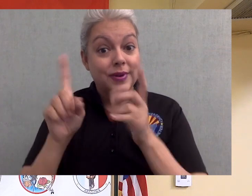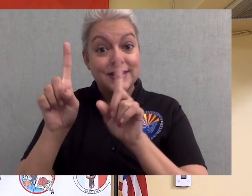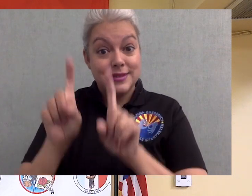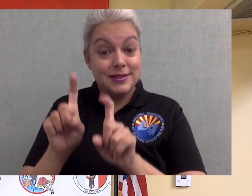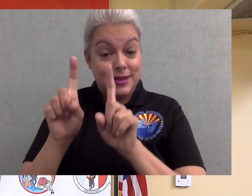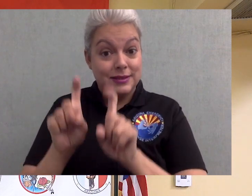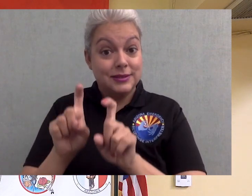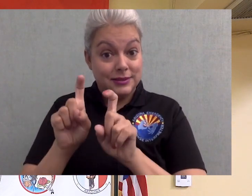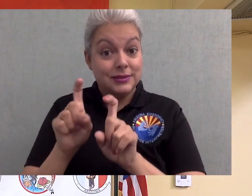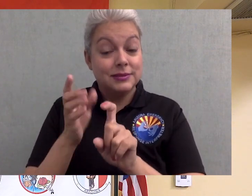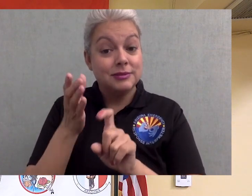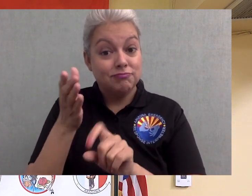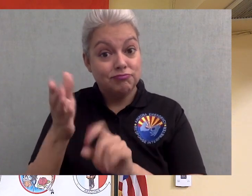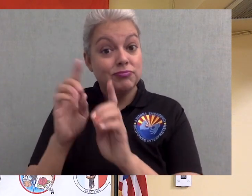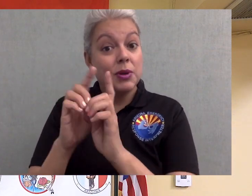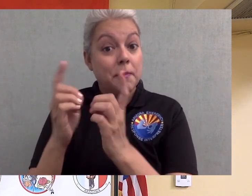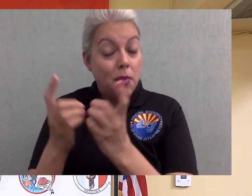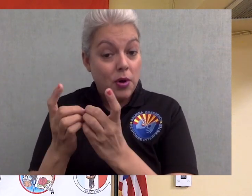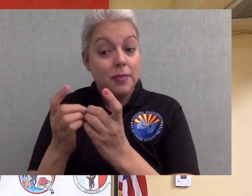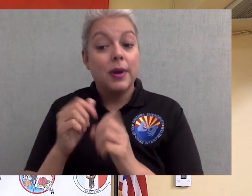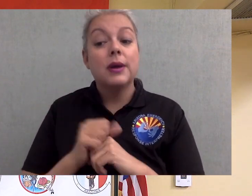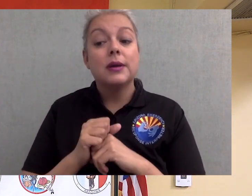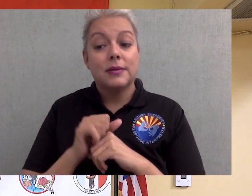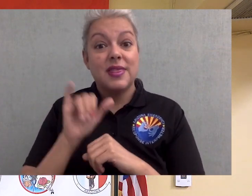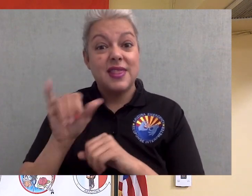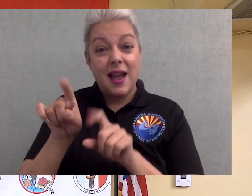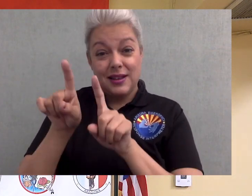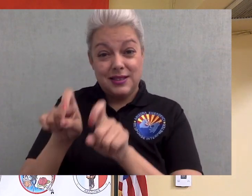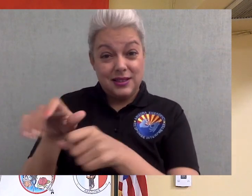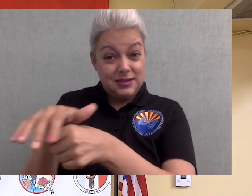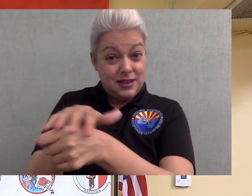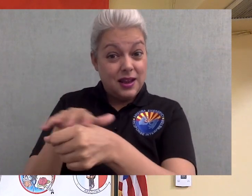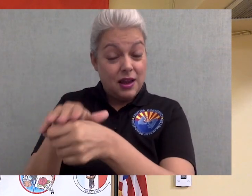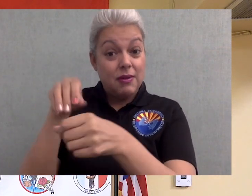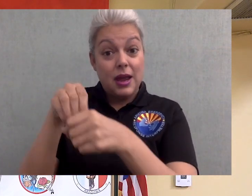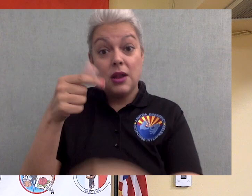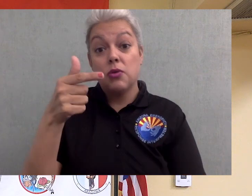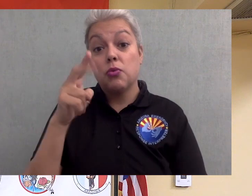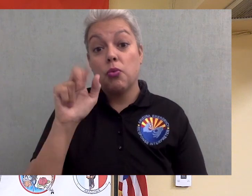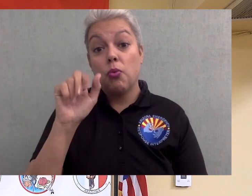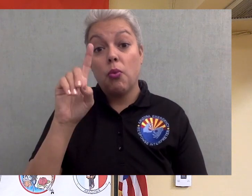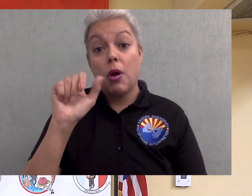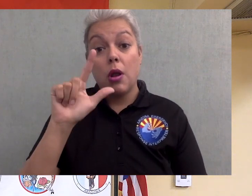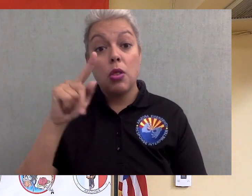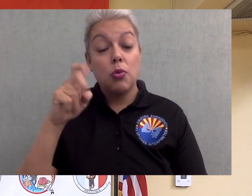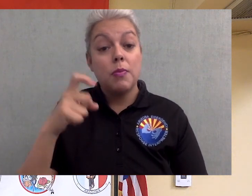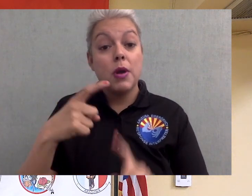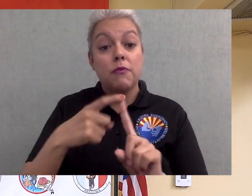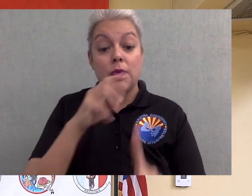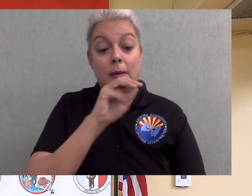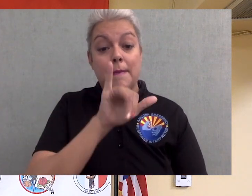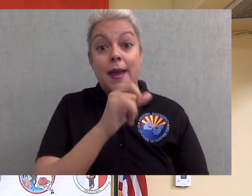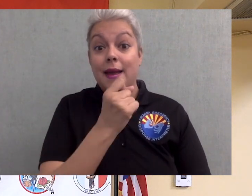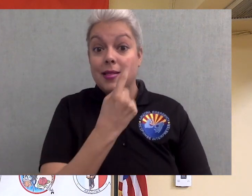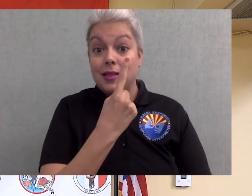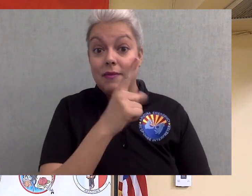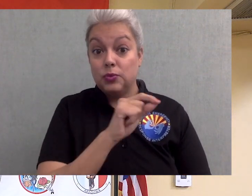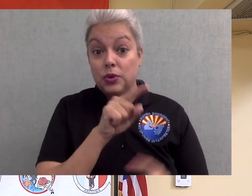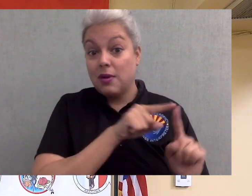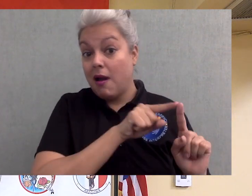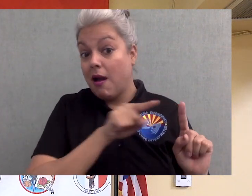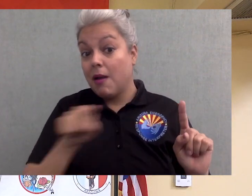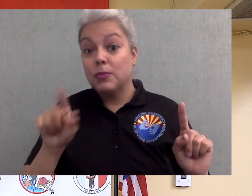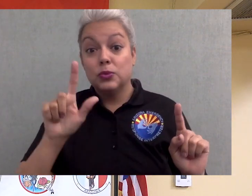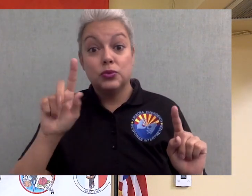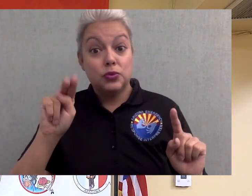Testing Division, just from that testing site in Guadalupe, from May 11th, 2020 to